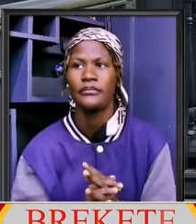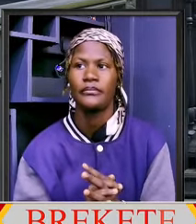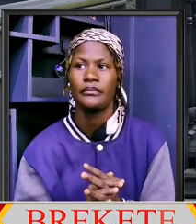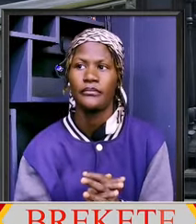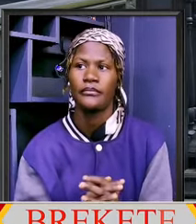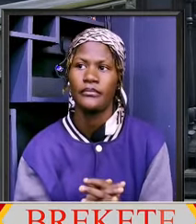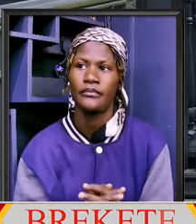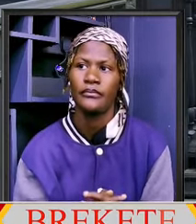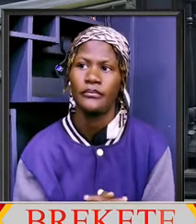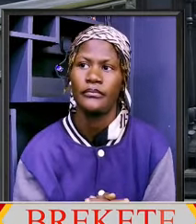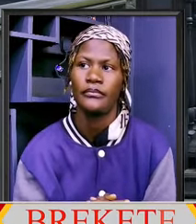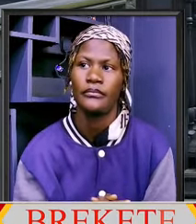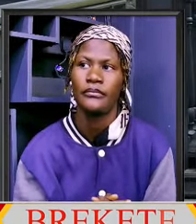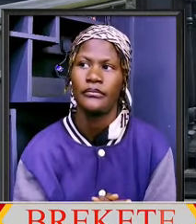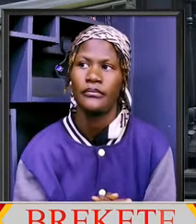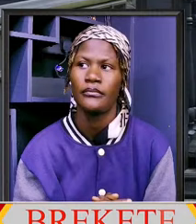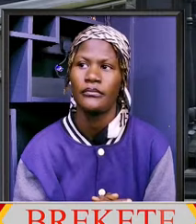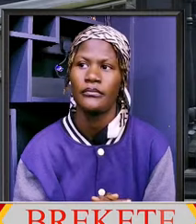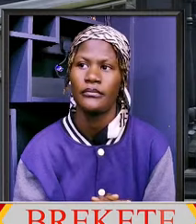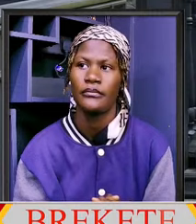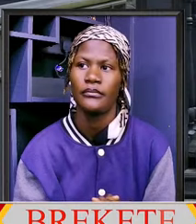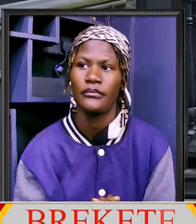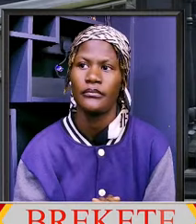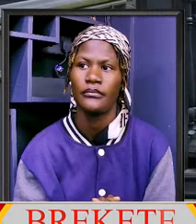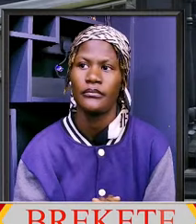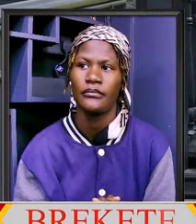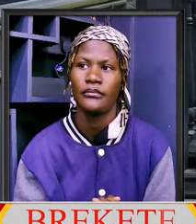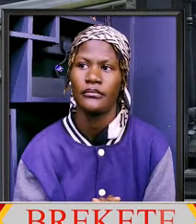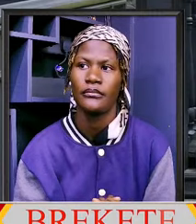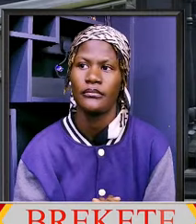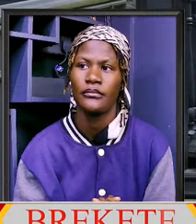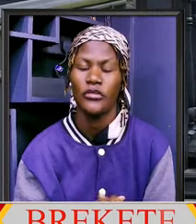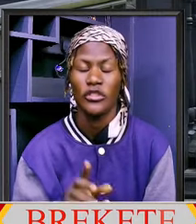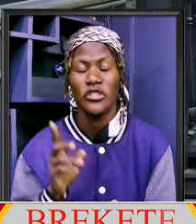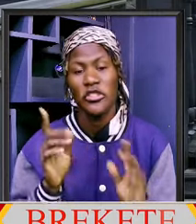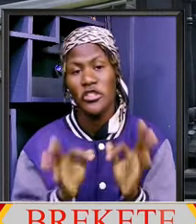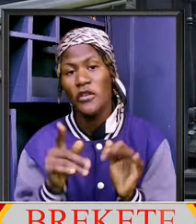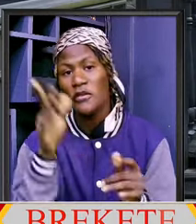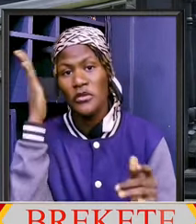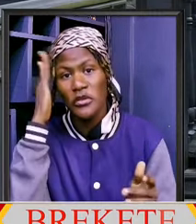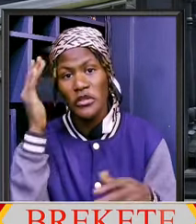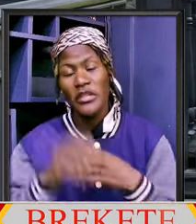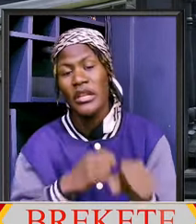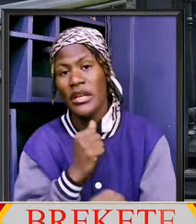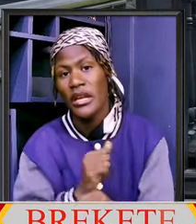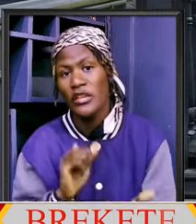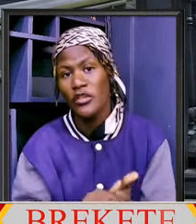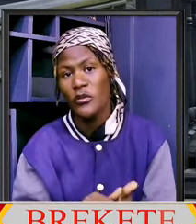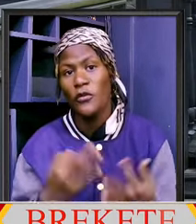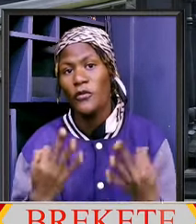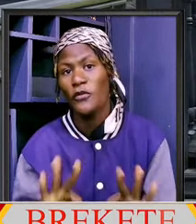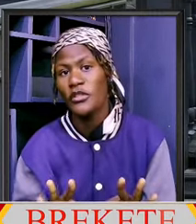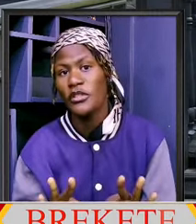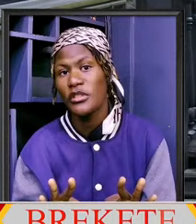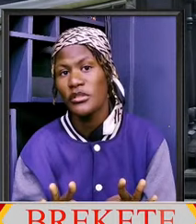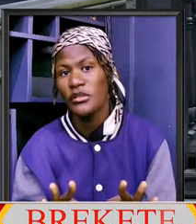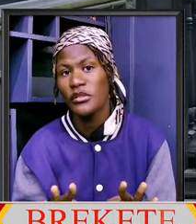And then... If you know the year where you finish primary school, you go minus, plus, minus, minus,